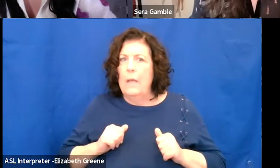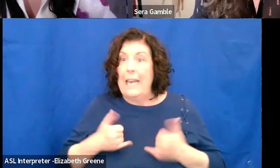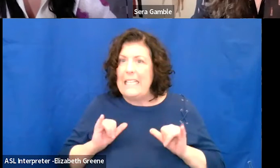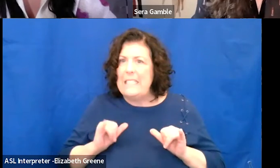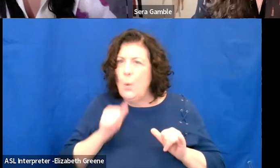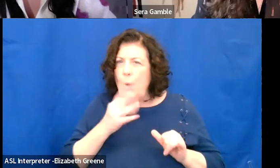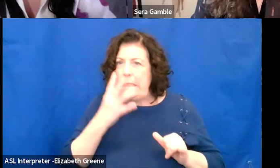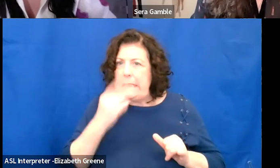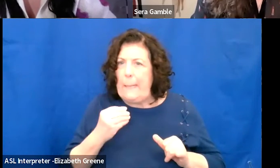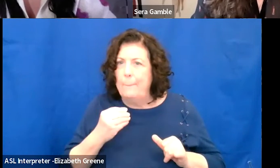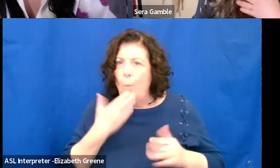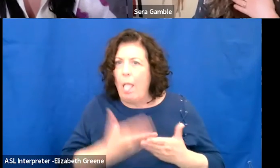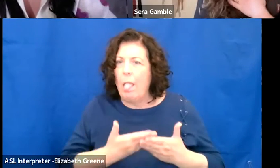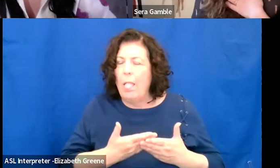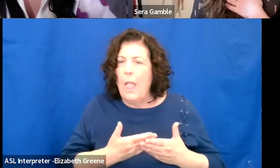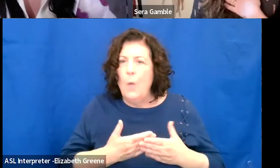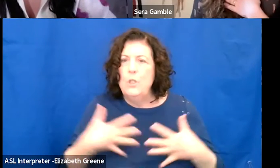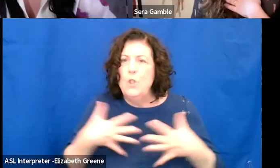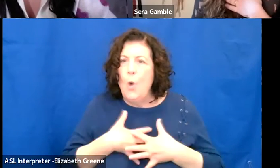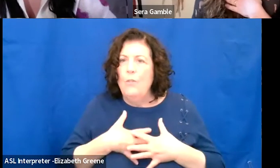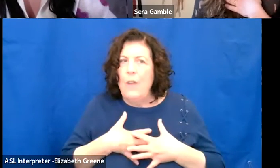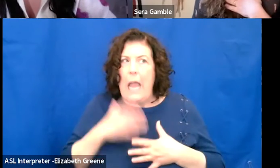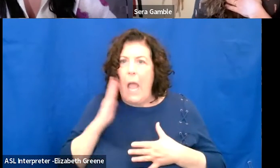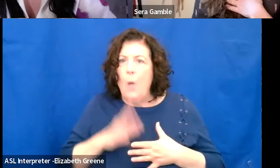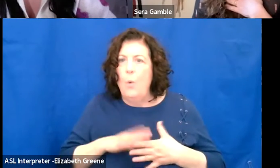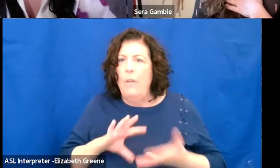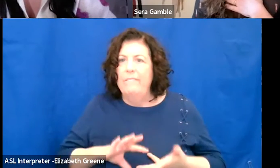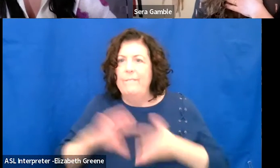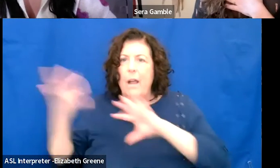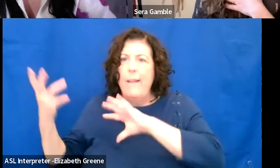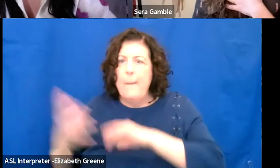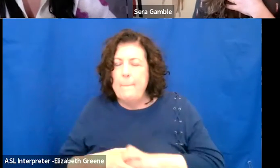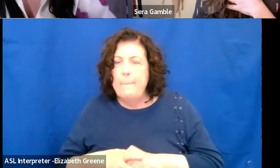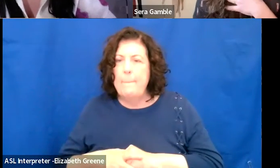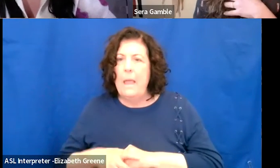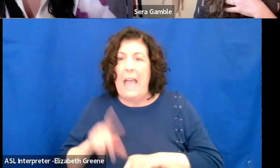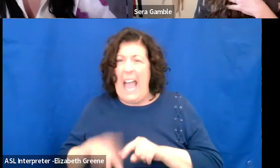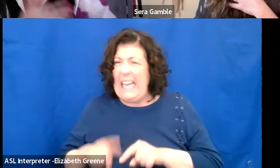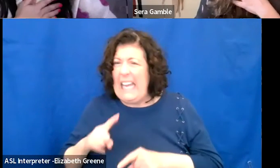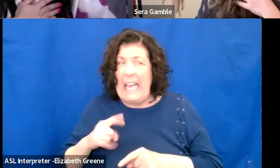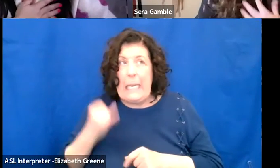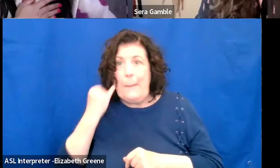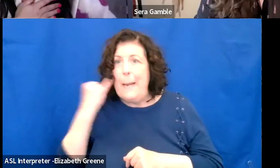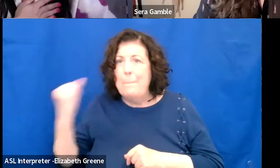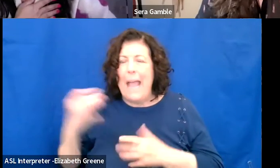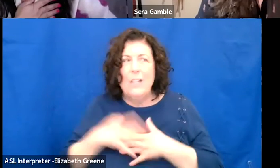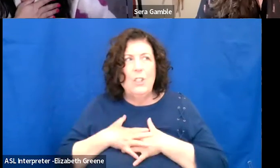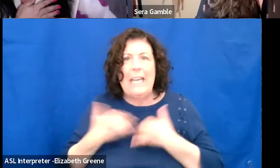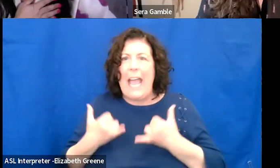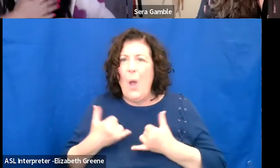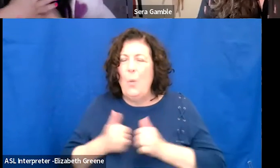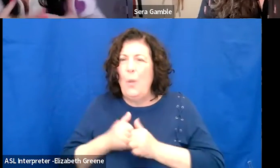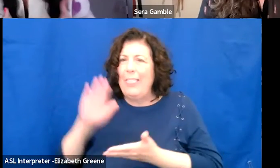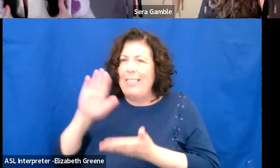to fuck it up and be fired. So I can't imagine what that would be like with less experience. I know, I really feel for, because I really